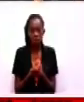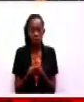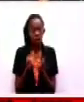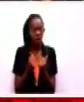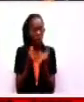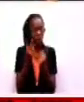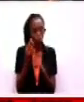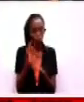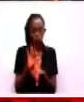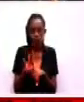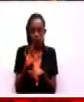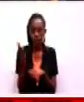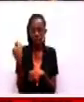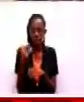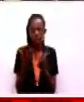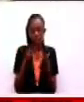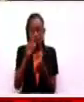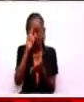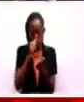IJ iliopsoas